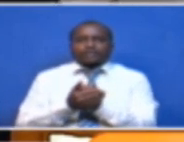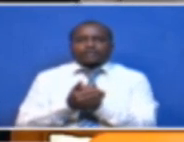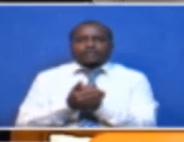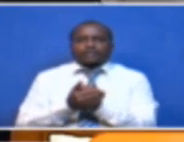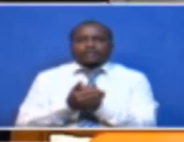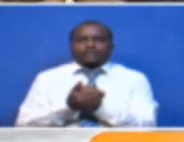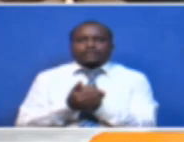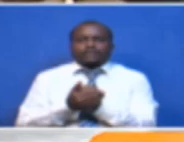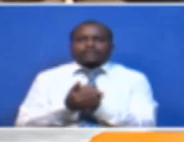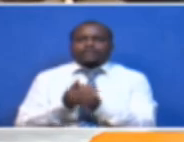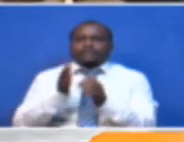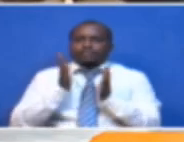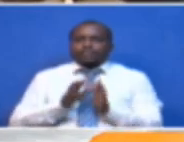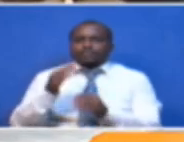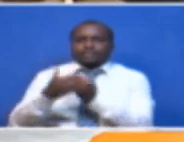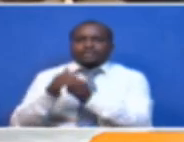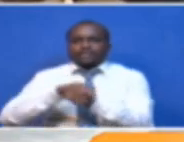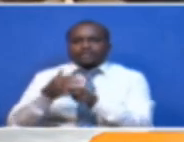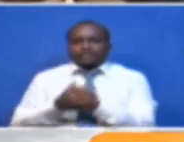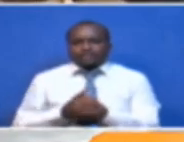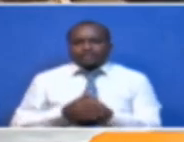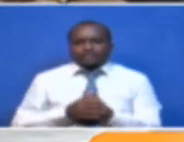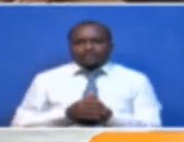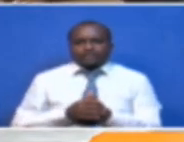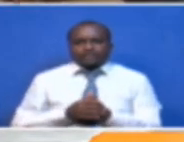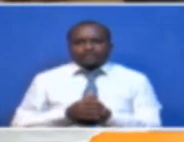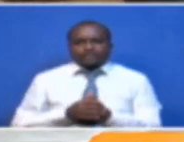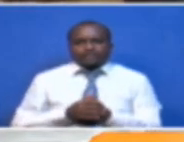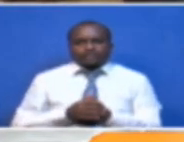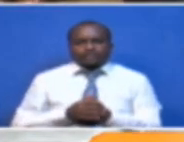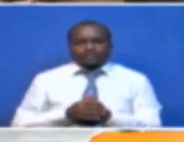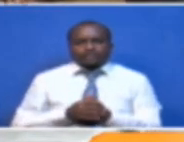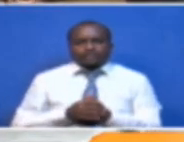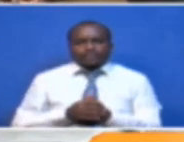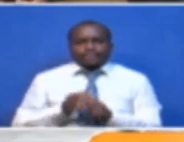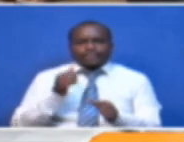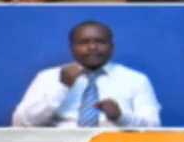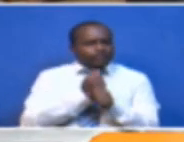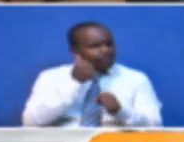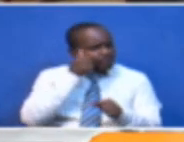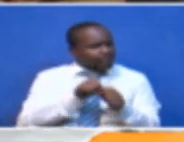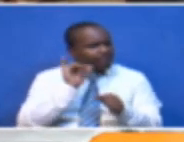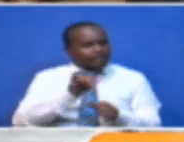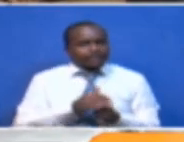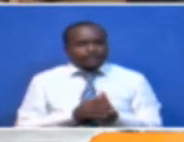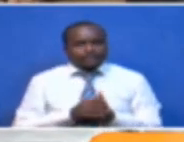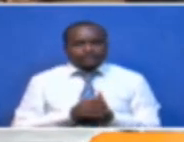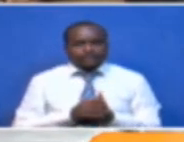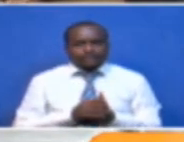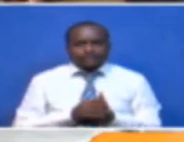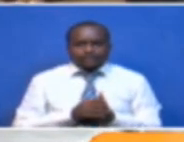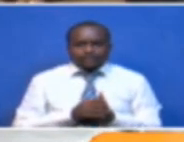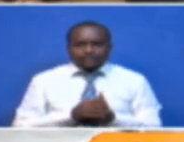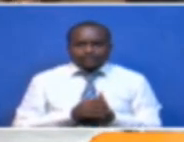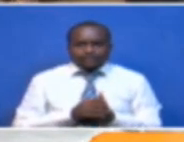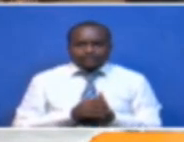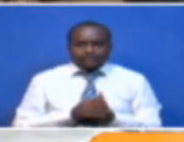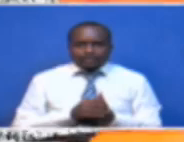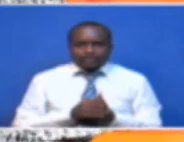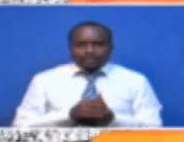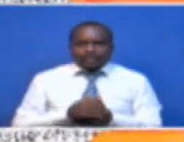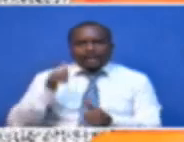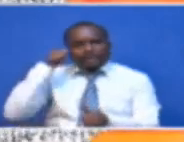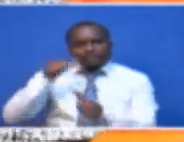muumba. That's what you said one time. Yes. Do you remember that? I remember saying it, but I don't know exactly